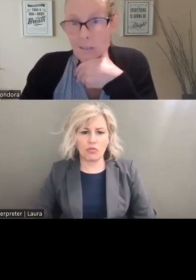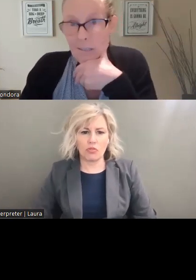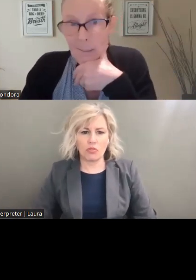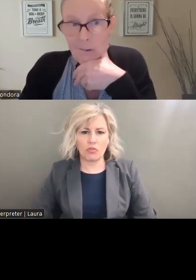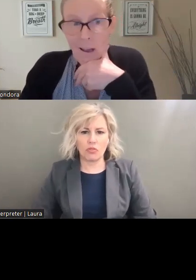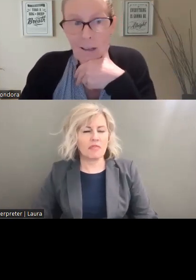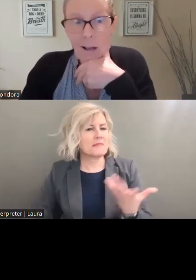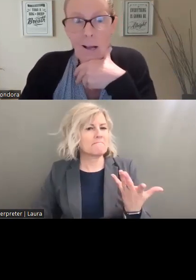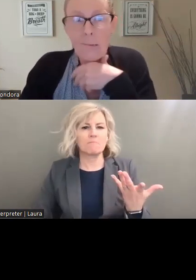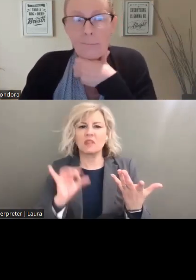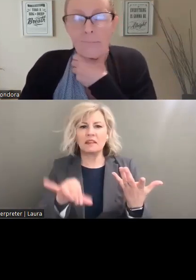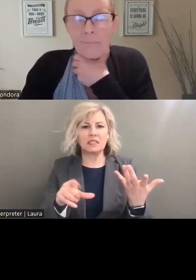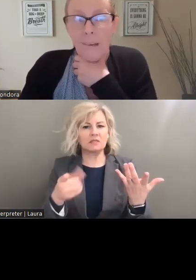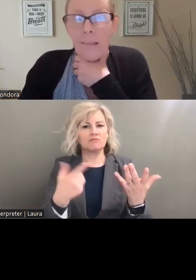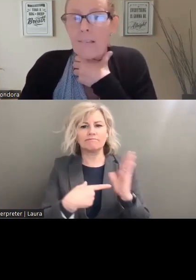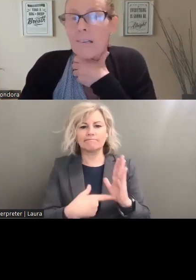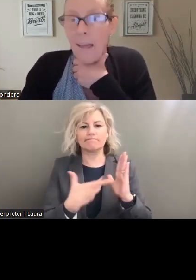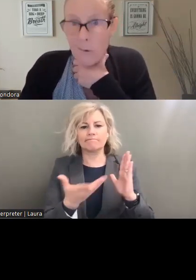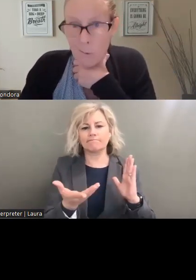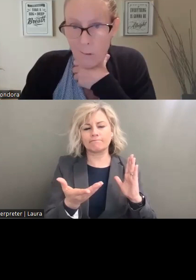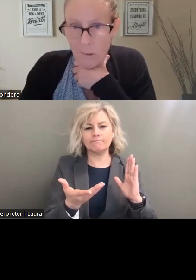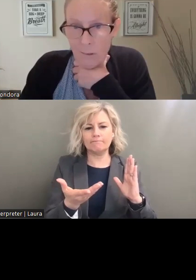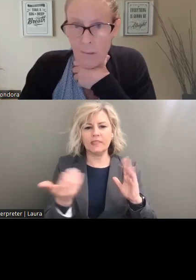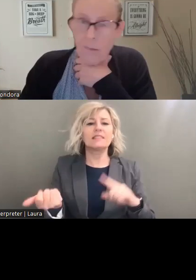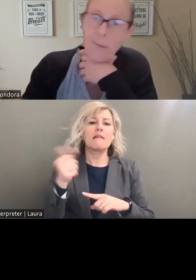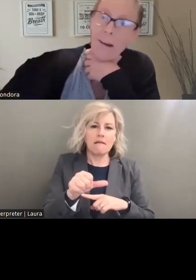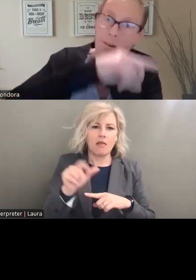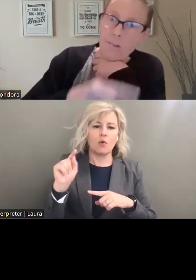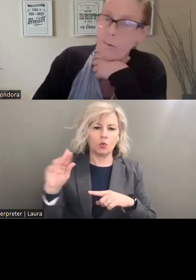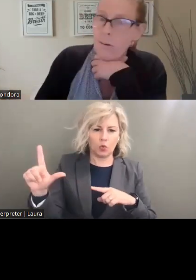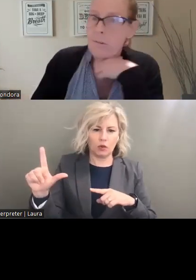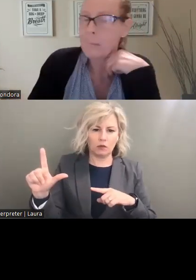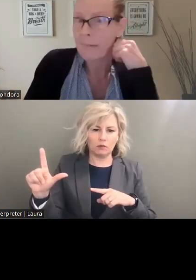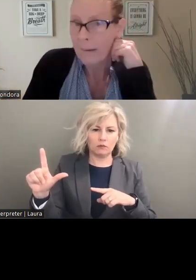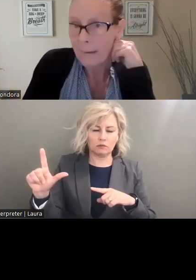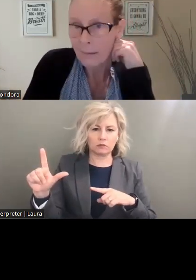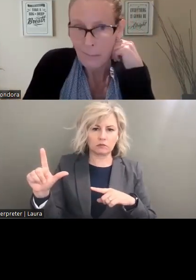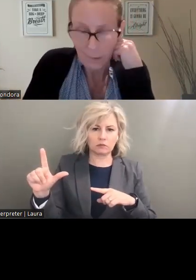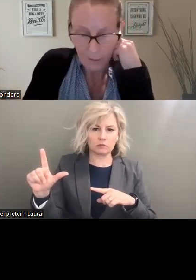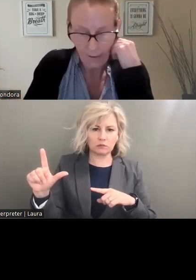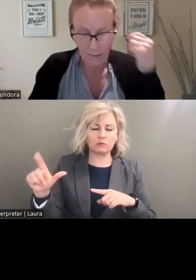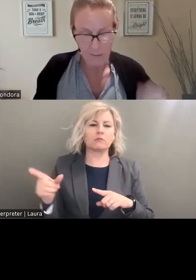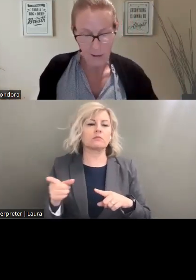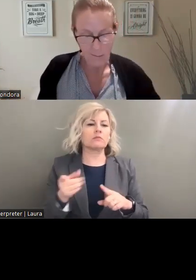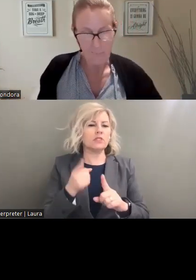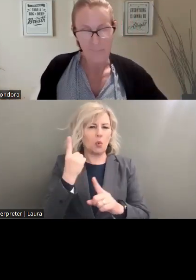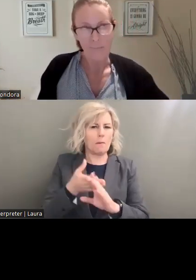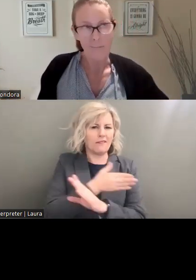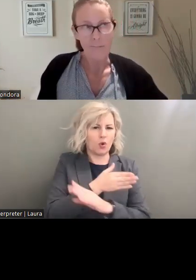This is just a snapshot. This is another tool. The one that I just showed you was a brief handout that we had